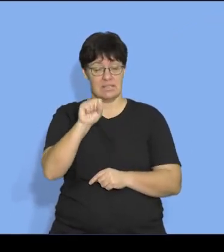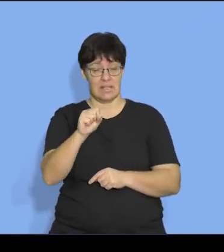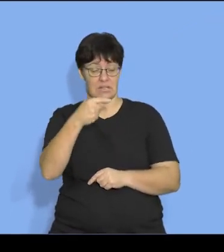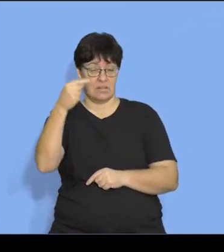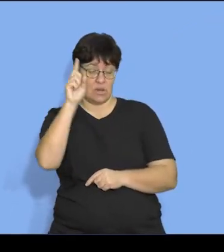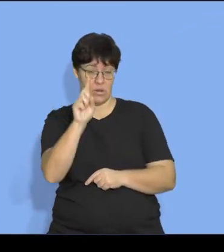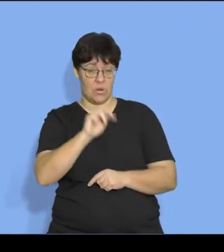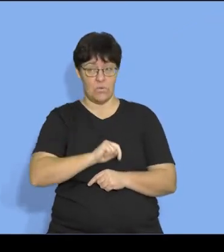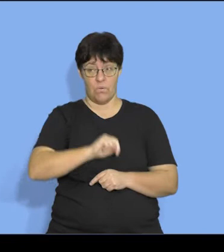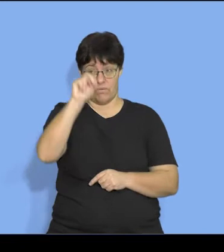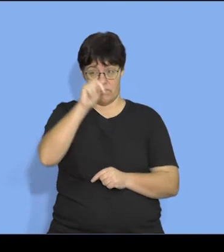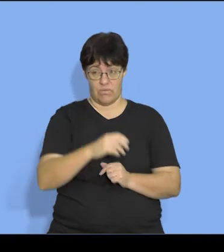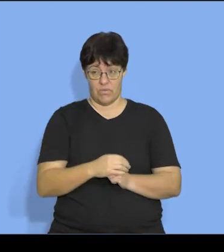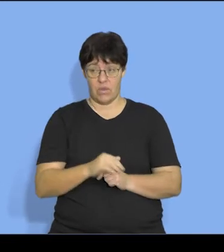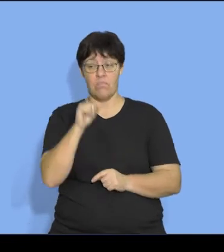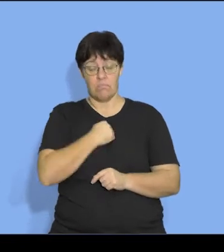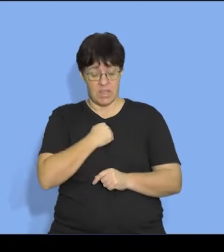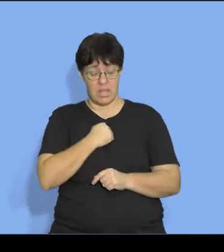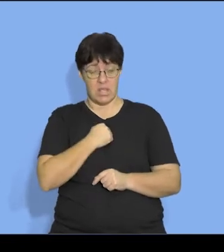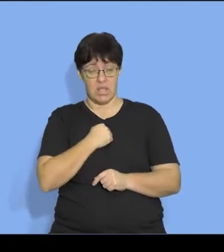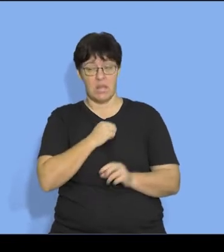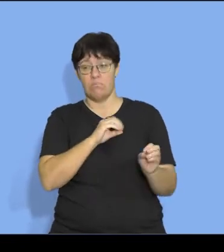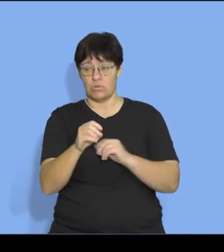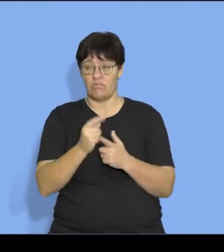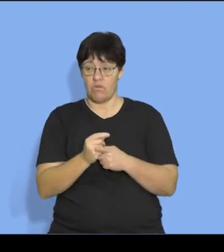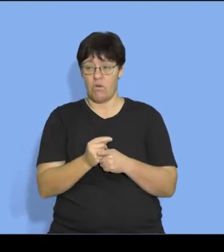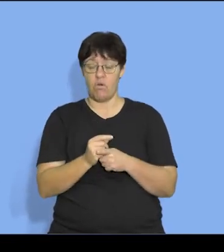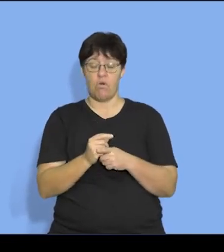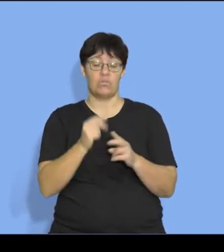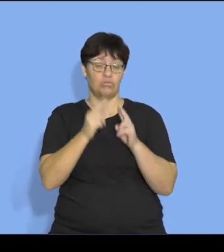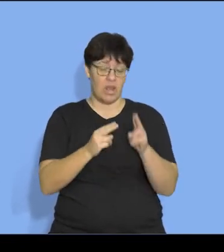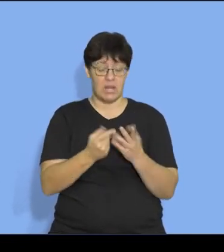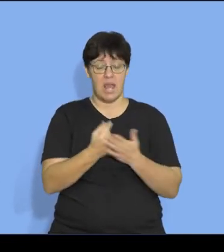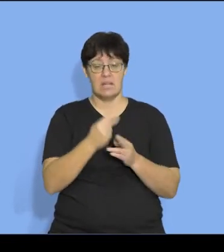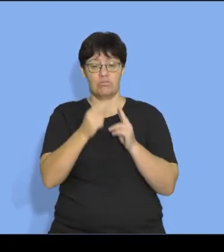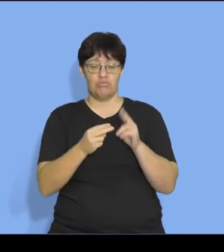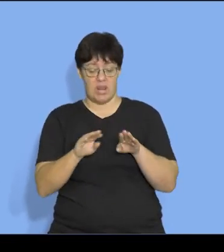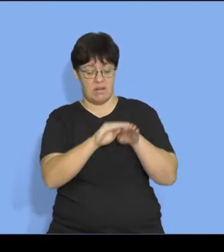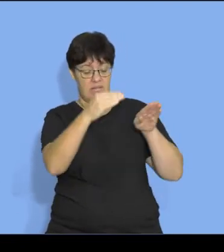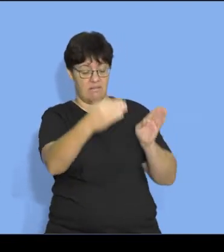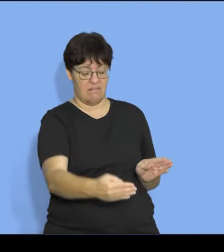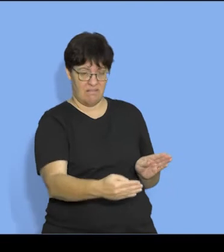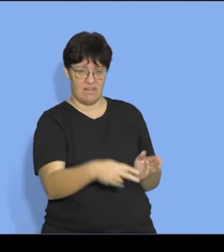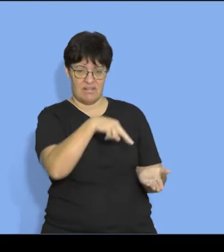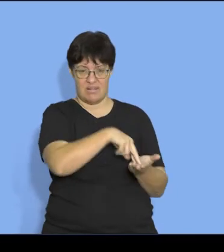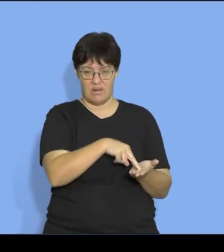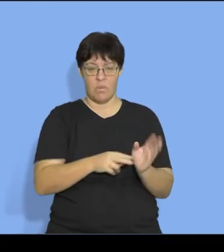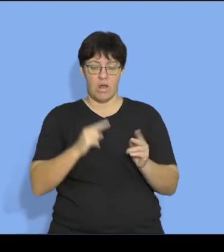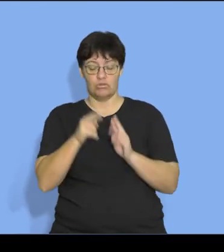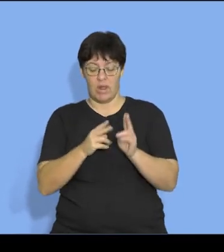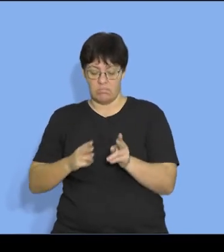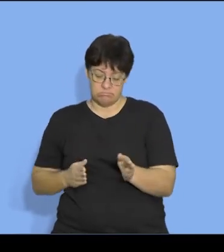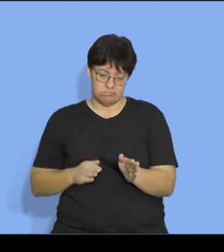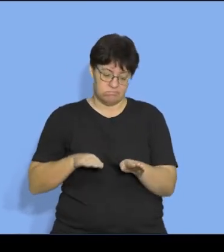motion relative to the train? What is your motion relative to the train station platform as the train goes past?